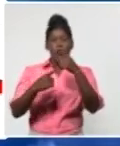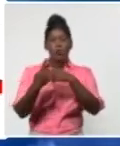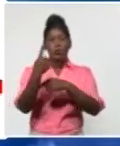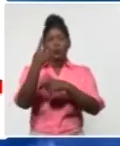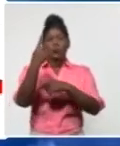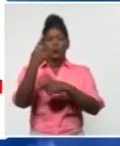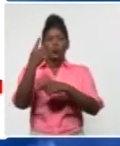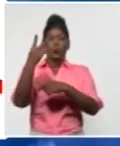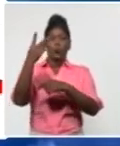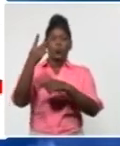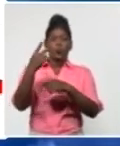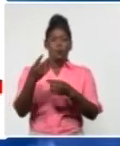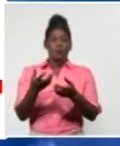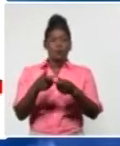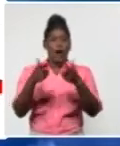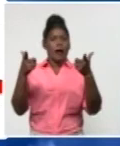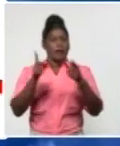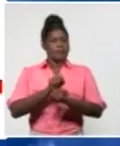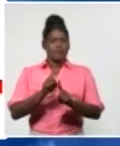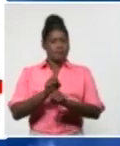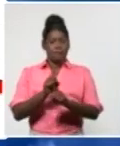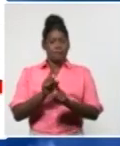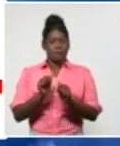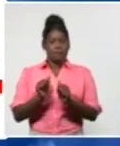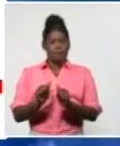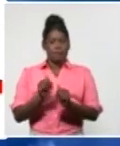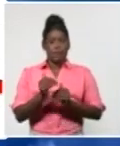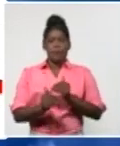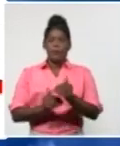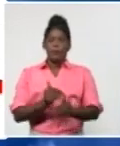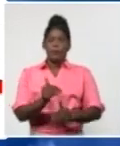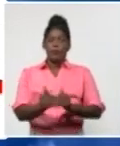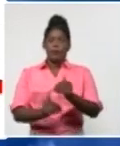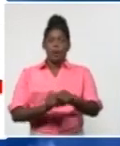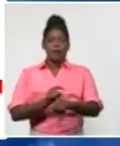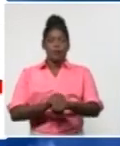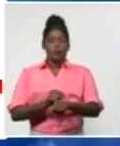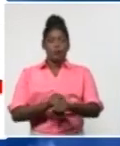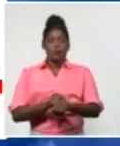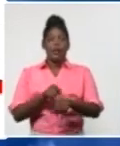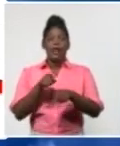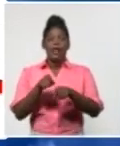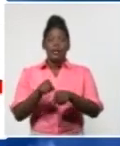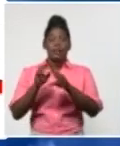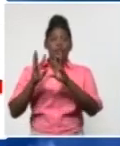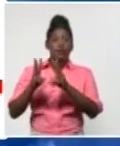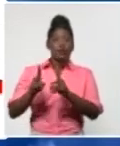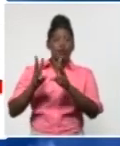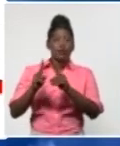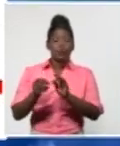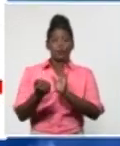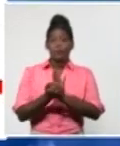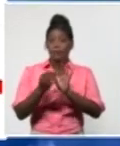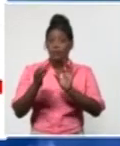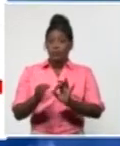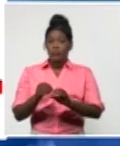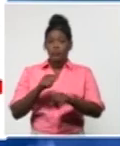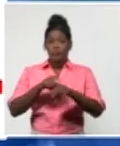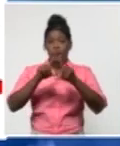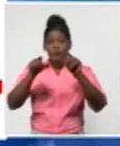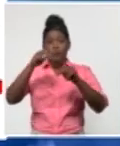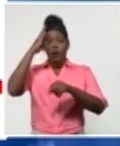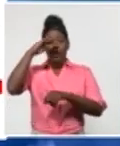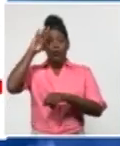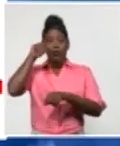maybe a little bit more of cases, but not much more. And this is the behavior of the number of confirmed cases